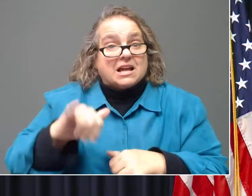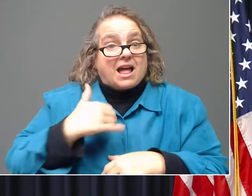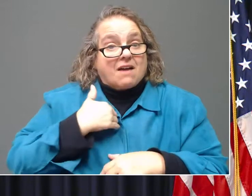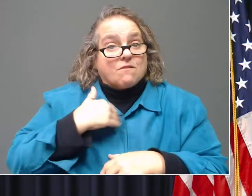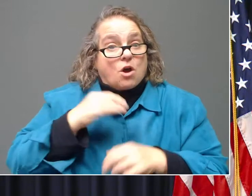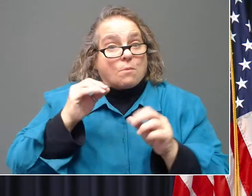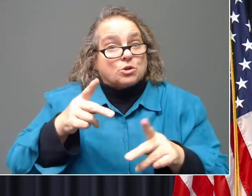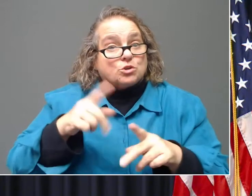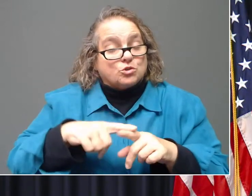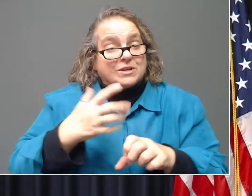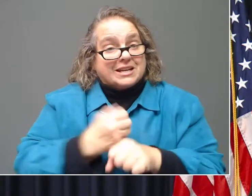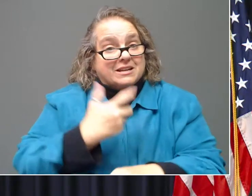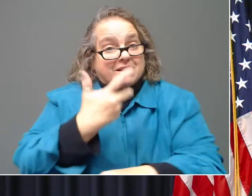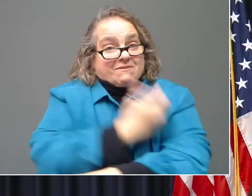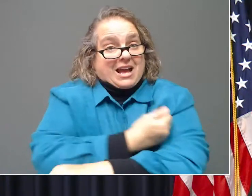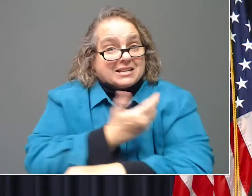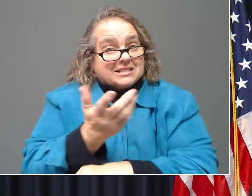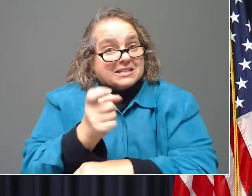get vaccinated?